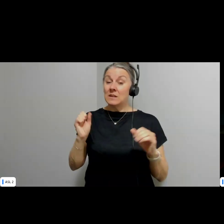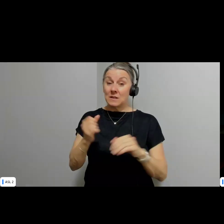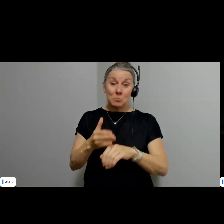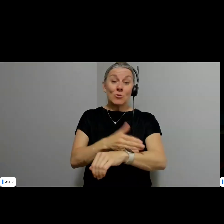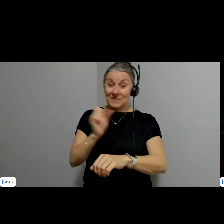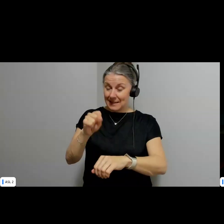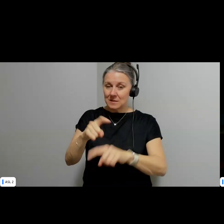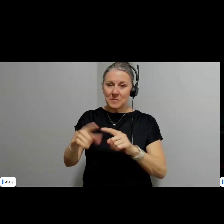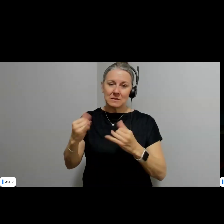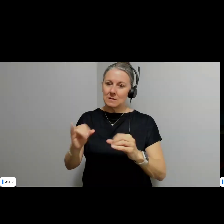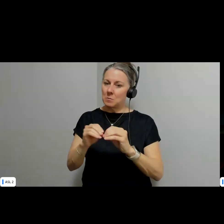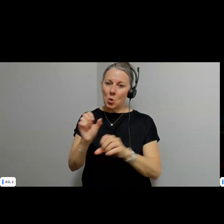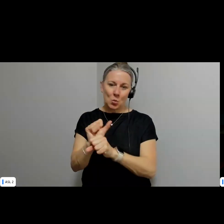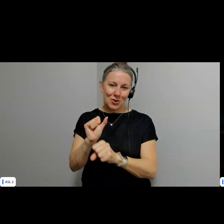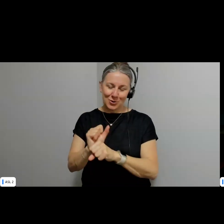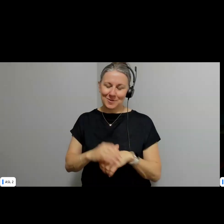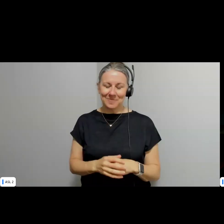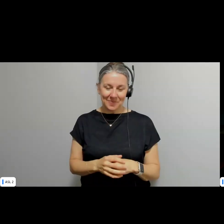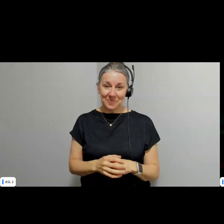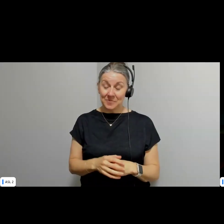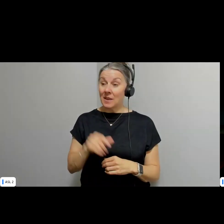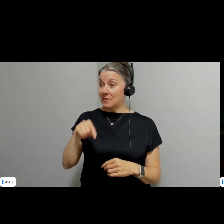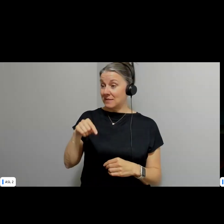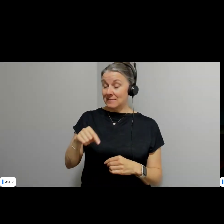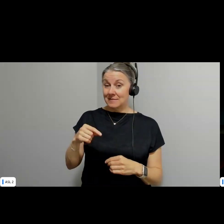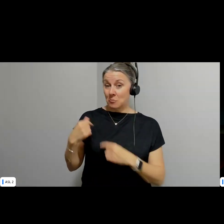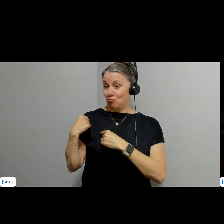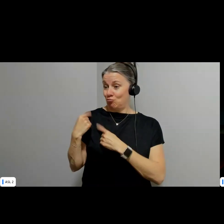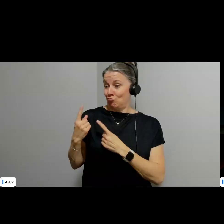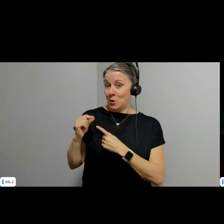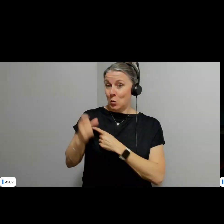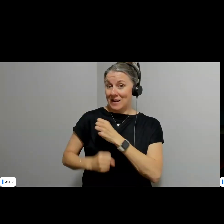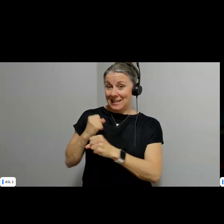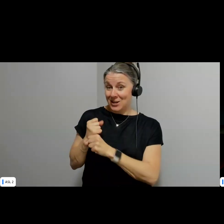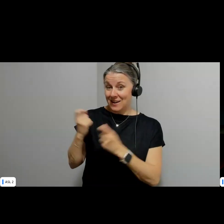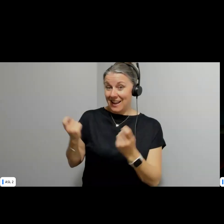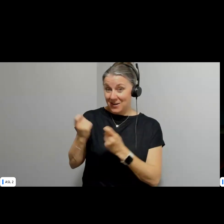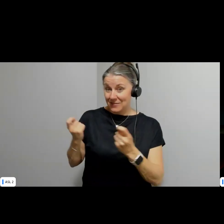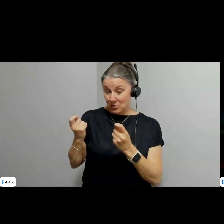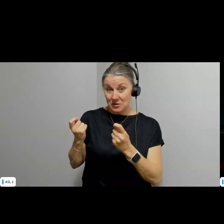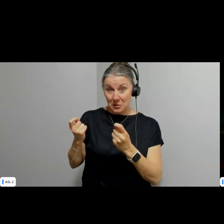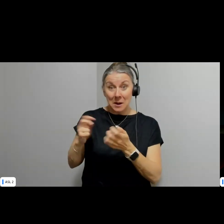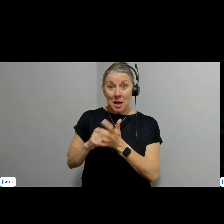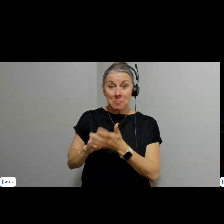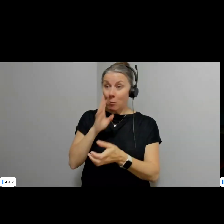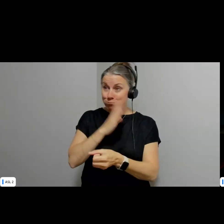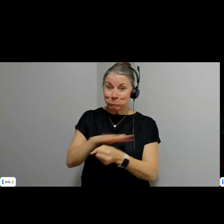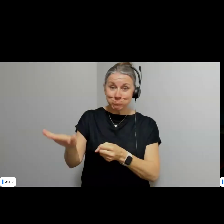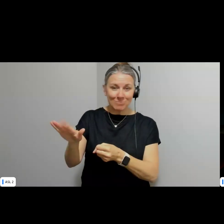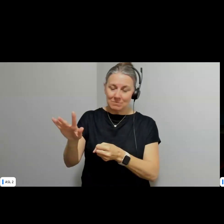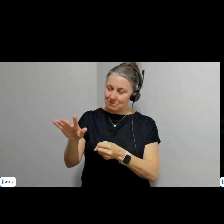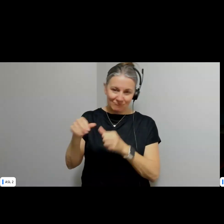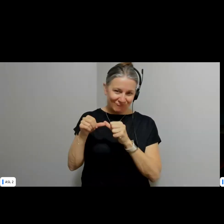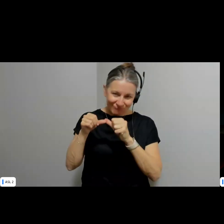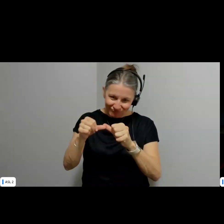20-year milestone, we need to continue to work. I need to continue to work, and we all do, on challenging